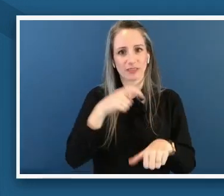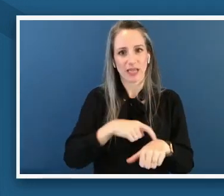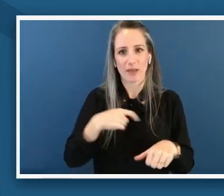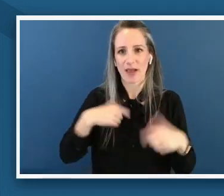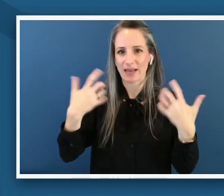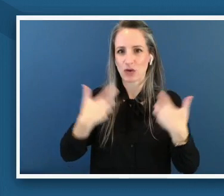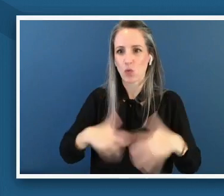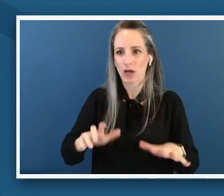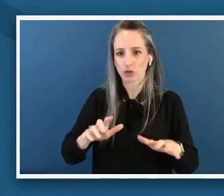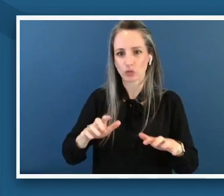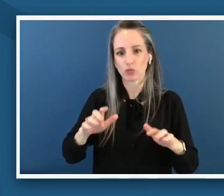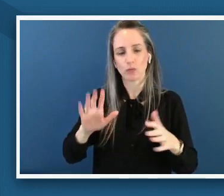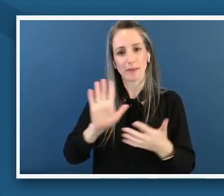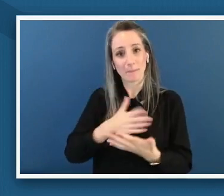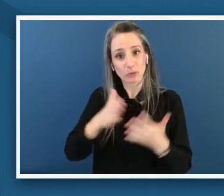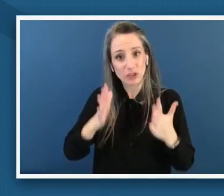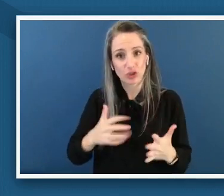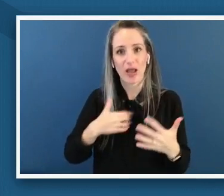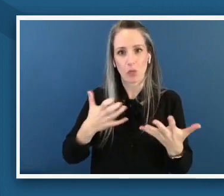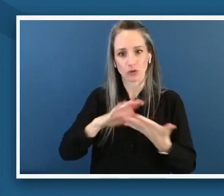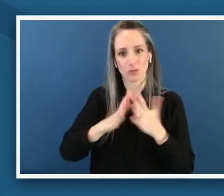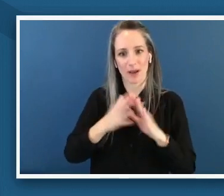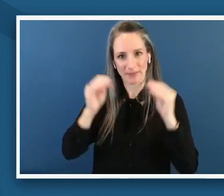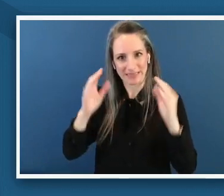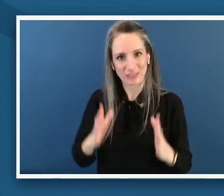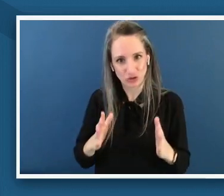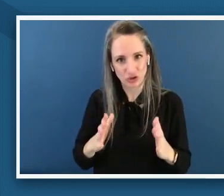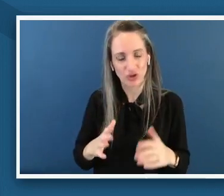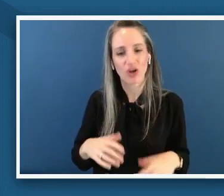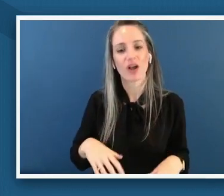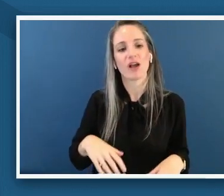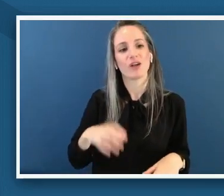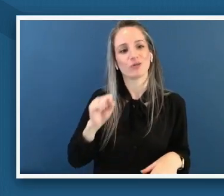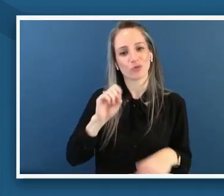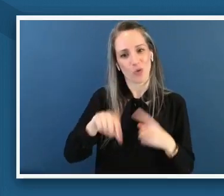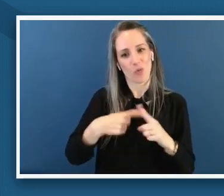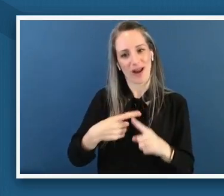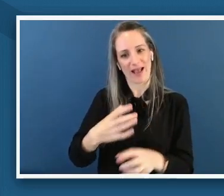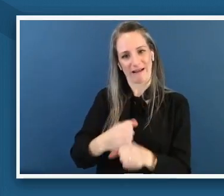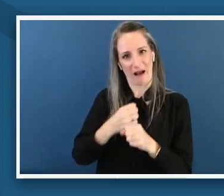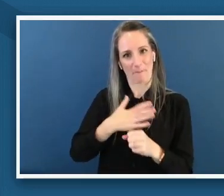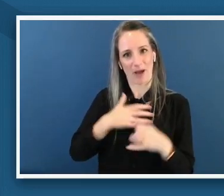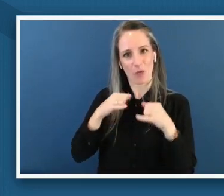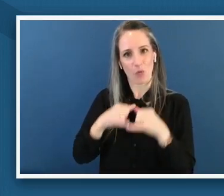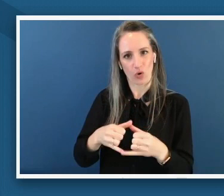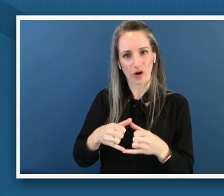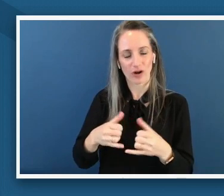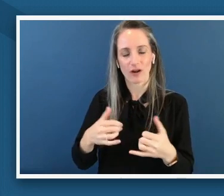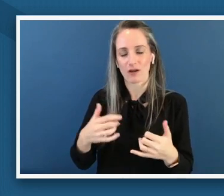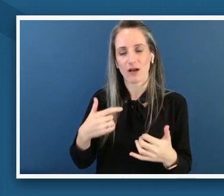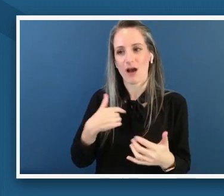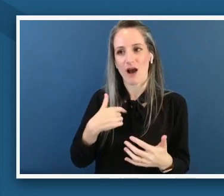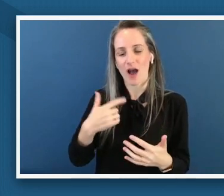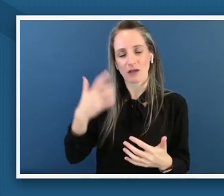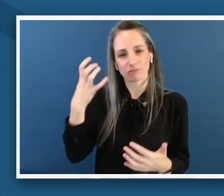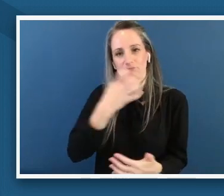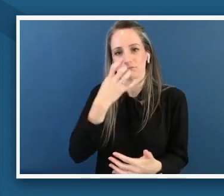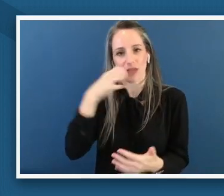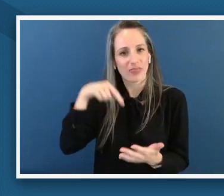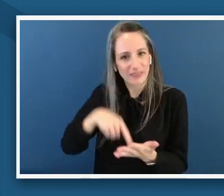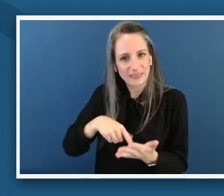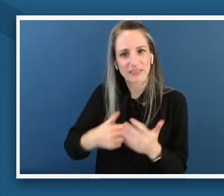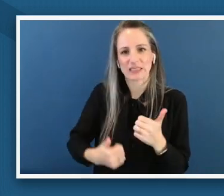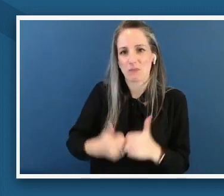award. But I'm so glad I did, because I think it is the most amazing profession in the world. And